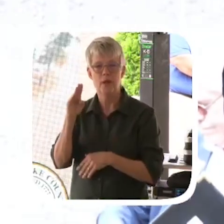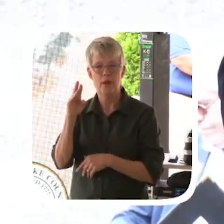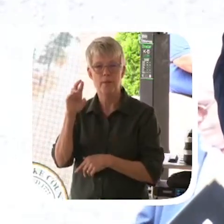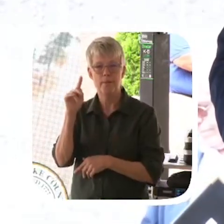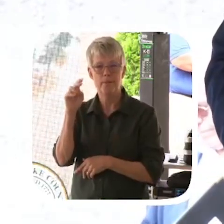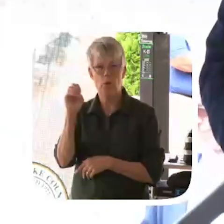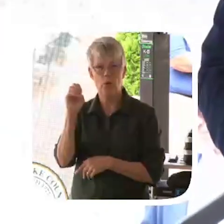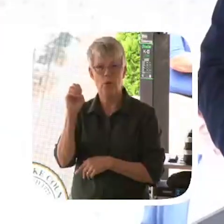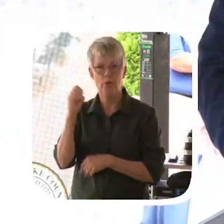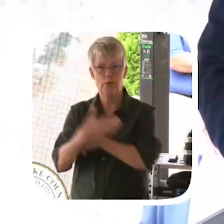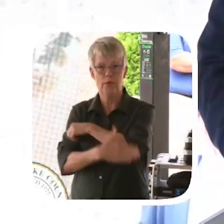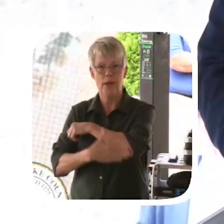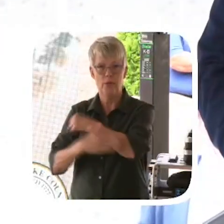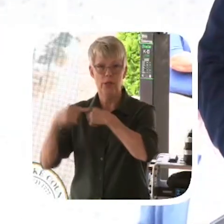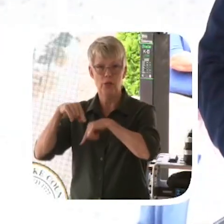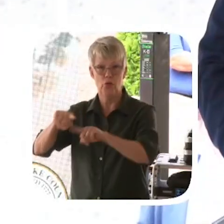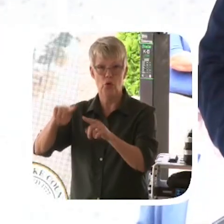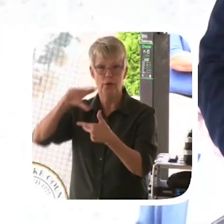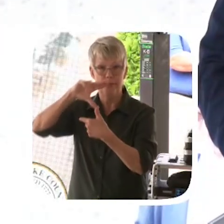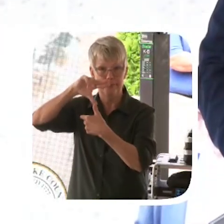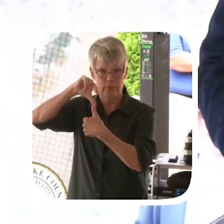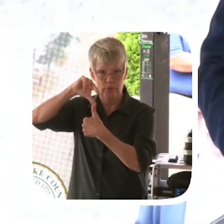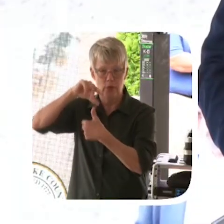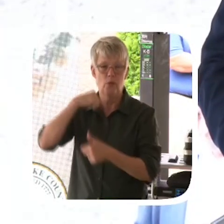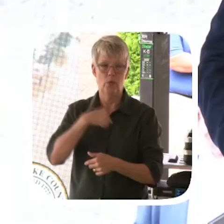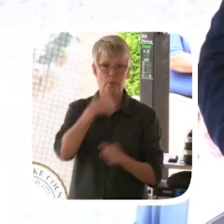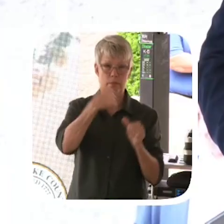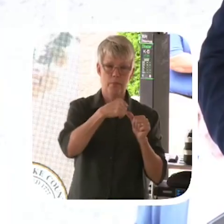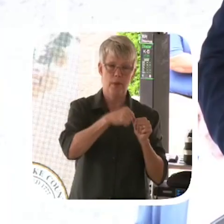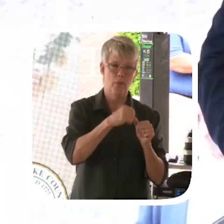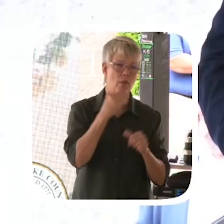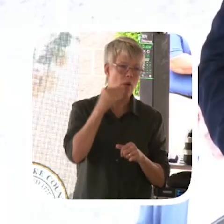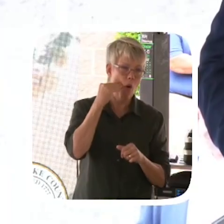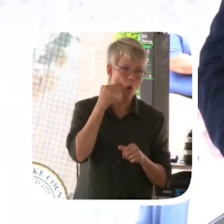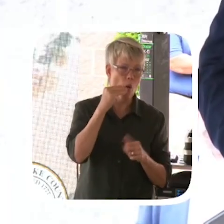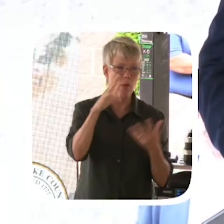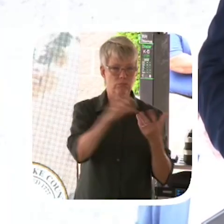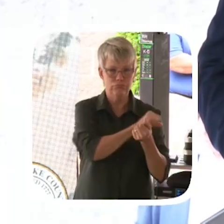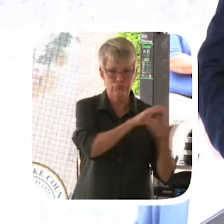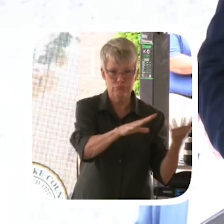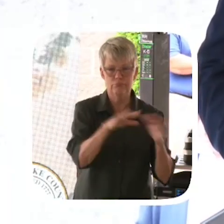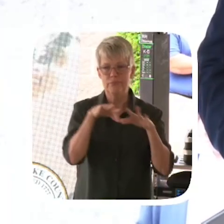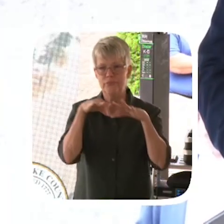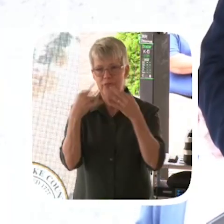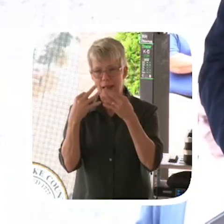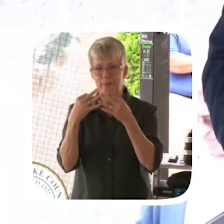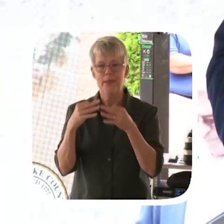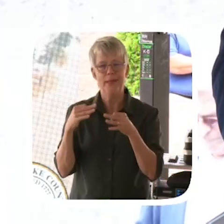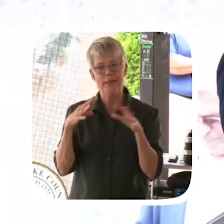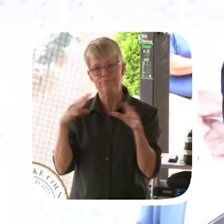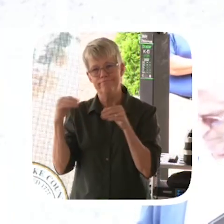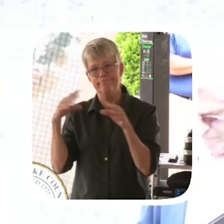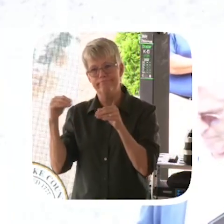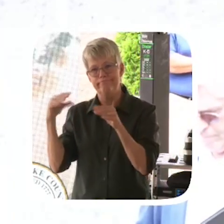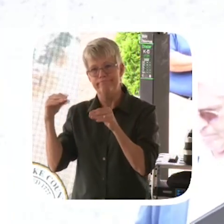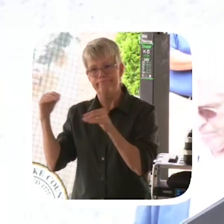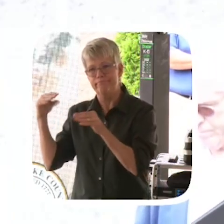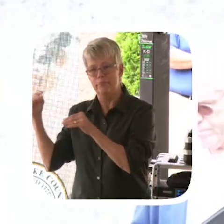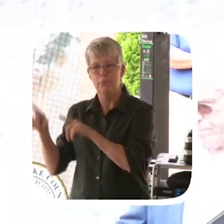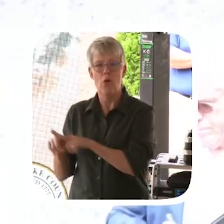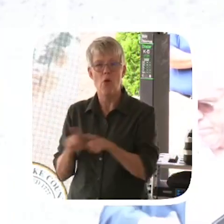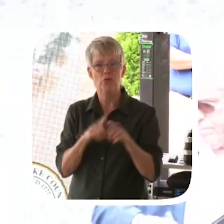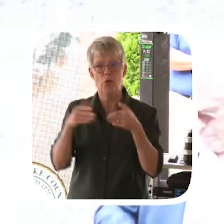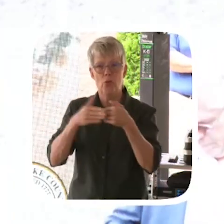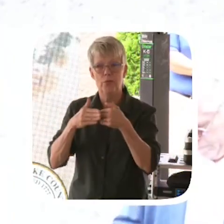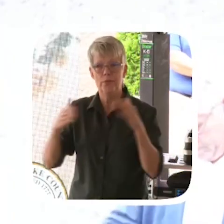Helene. We remember the homes that were destroyed, the families that were displaced, but we also remember the neighbors